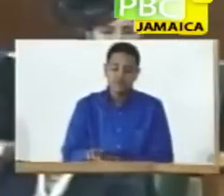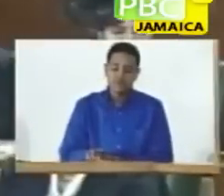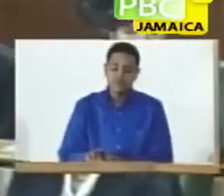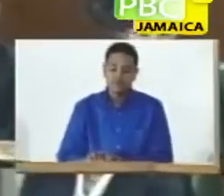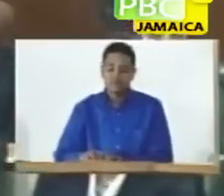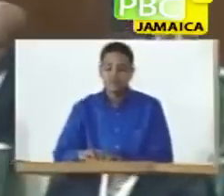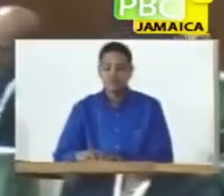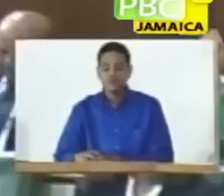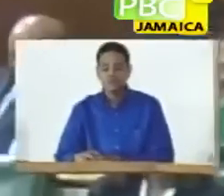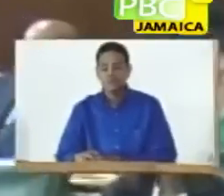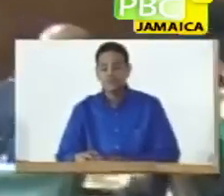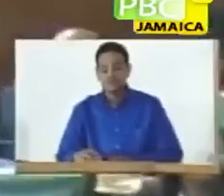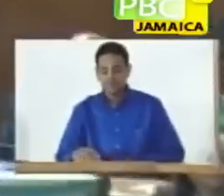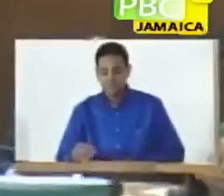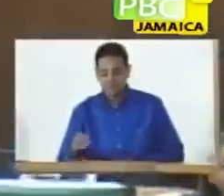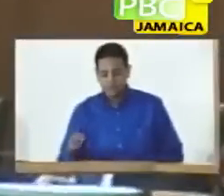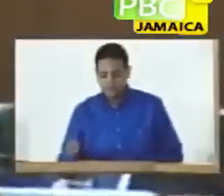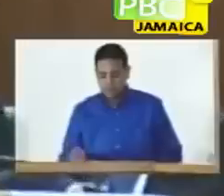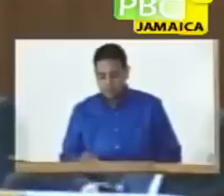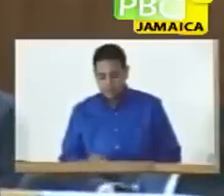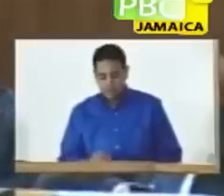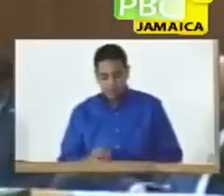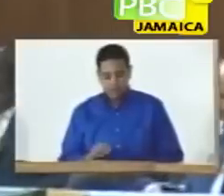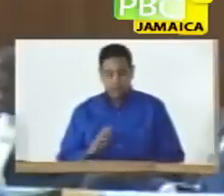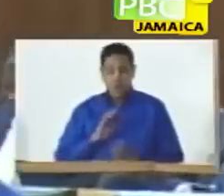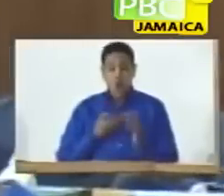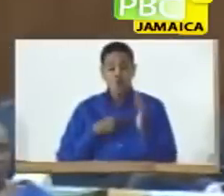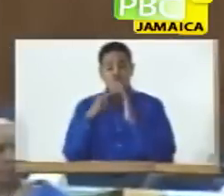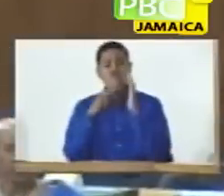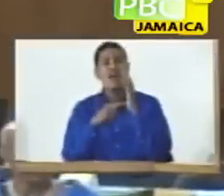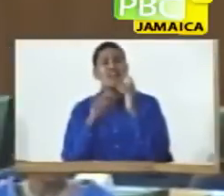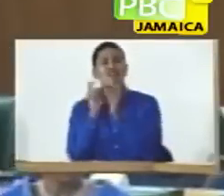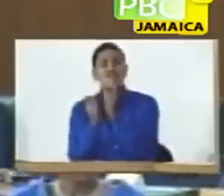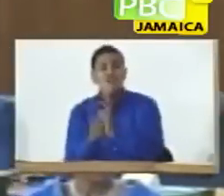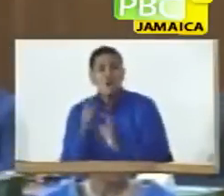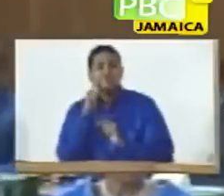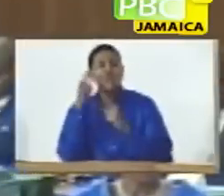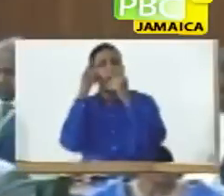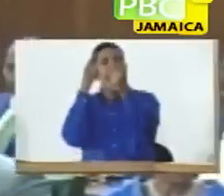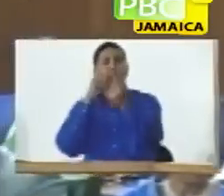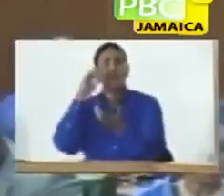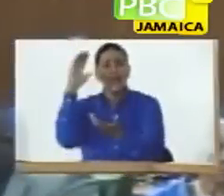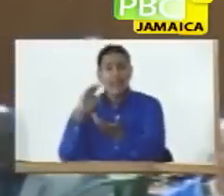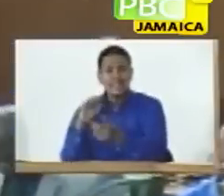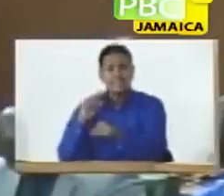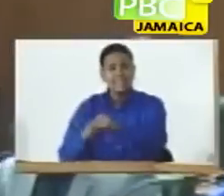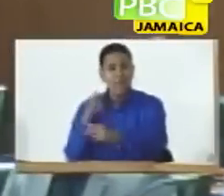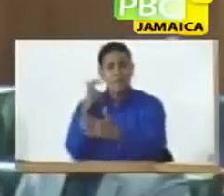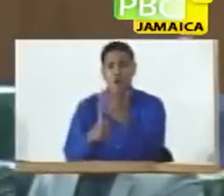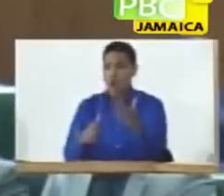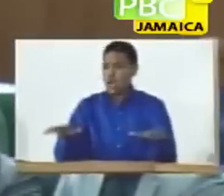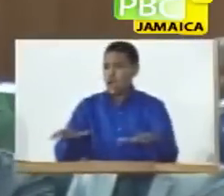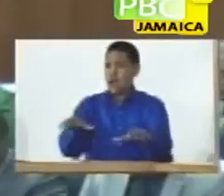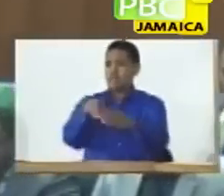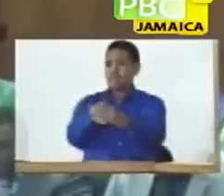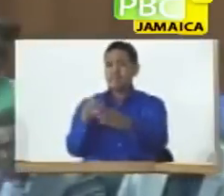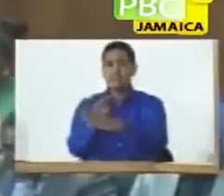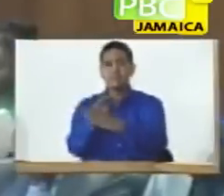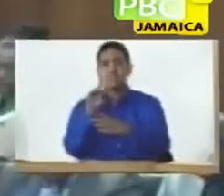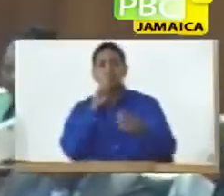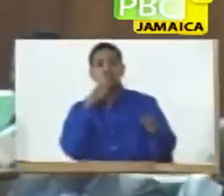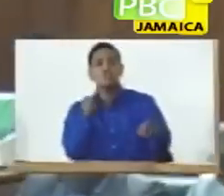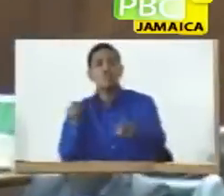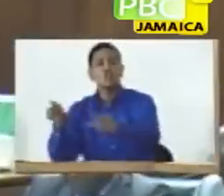Our regulatory reforms aimed at lessening the time and cost to do business have resulted